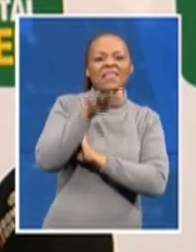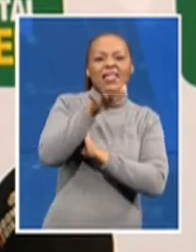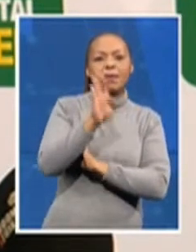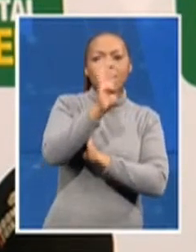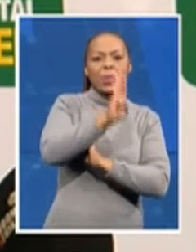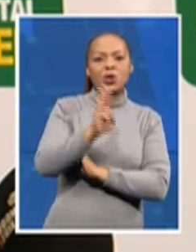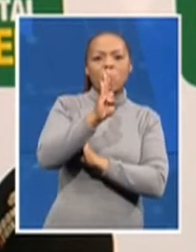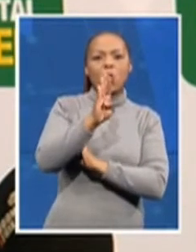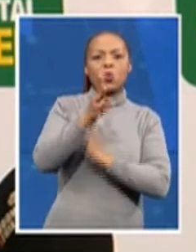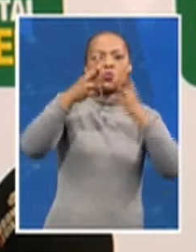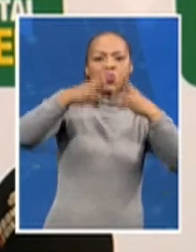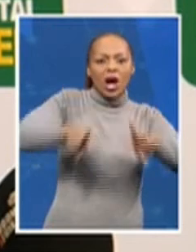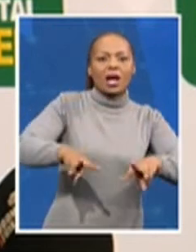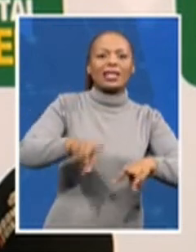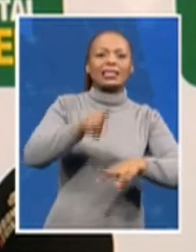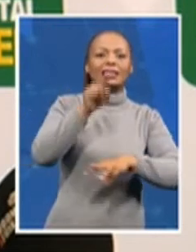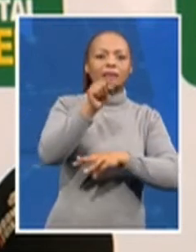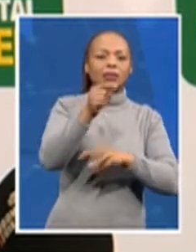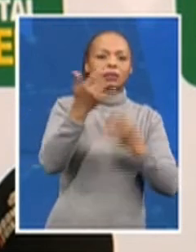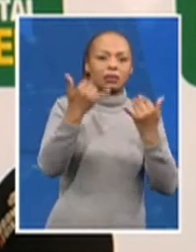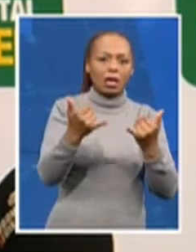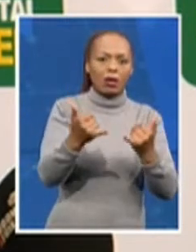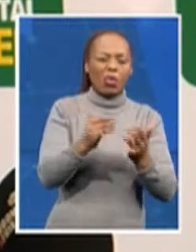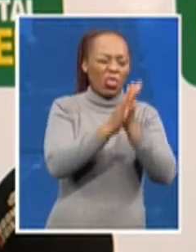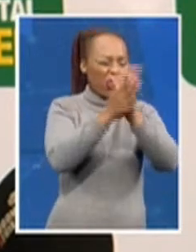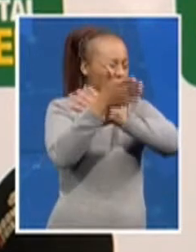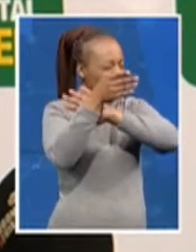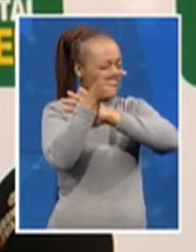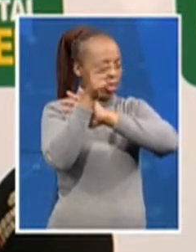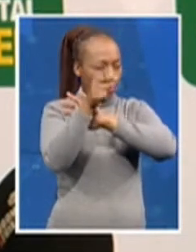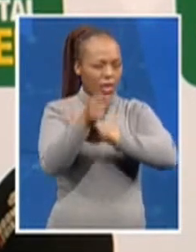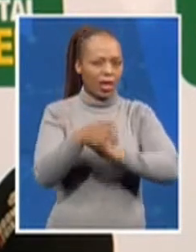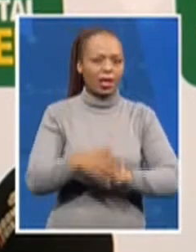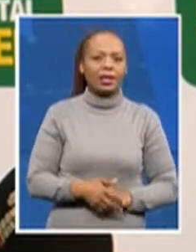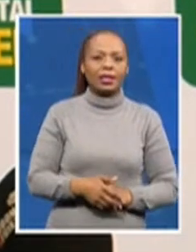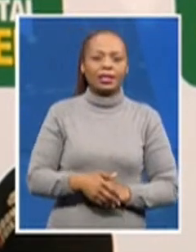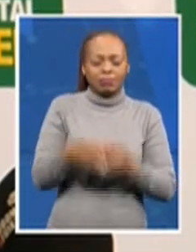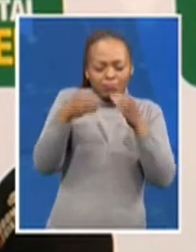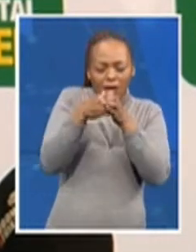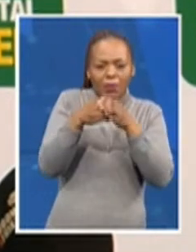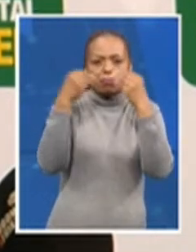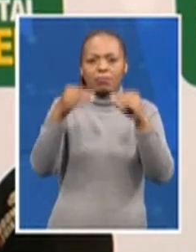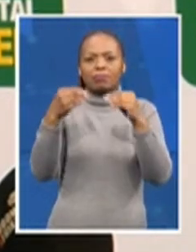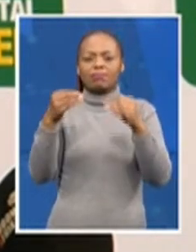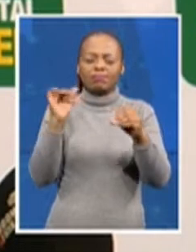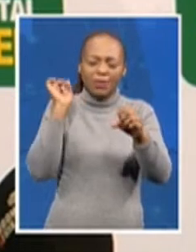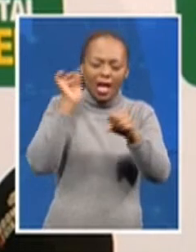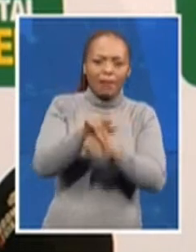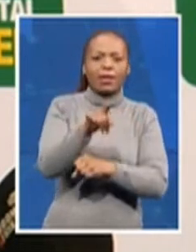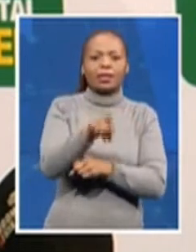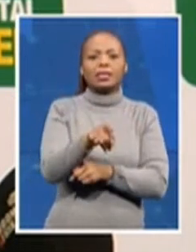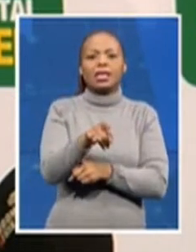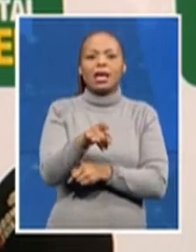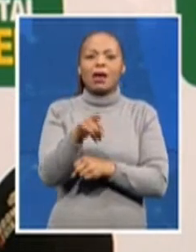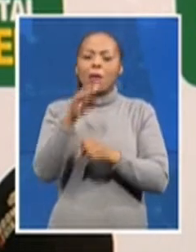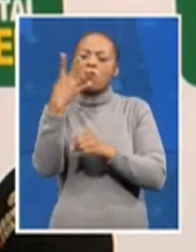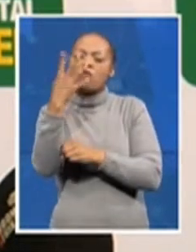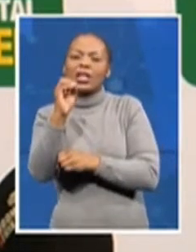informal traders have been affected. Over 40,000 businesses are affected. More than